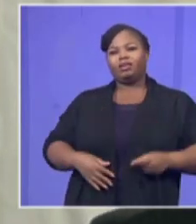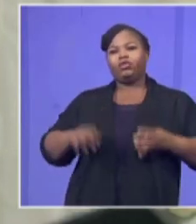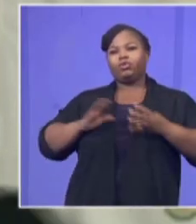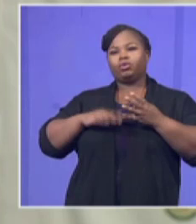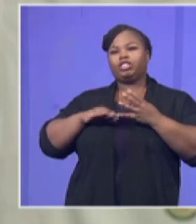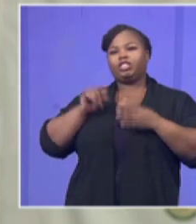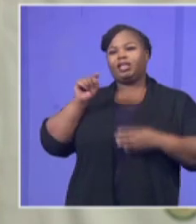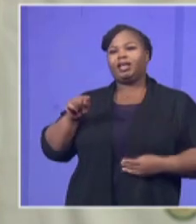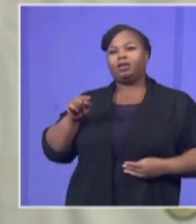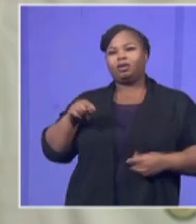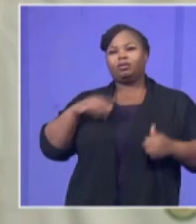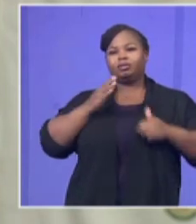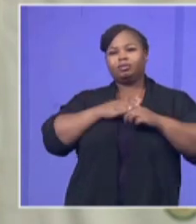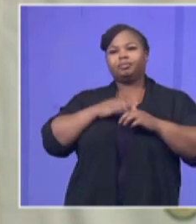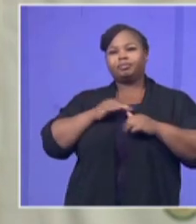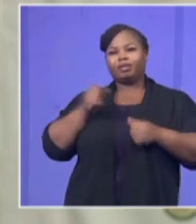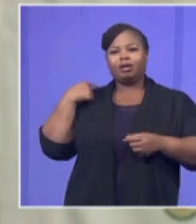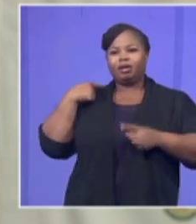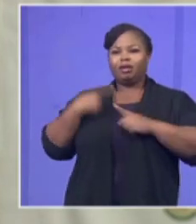to assist artists?